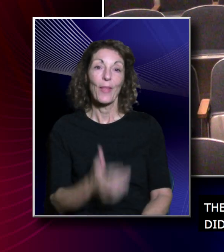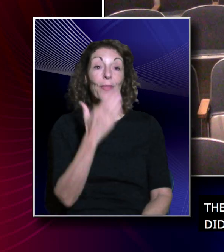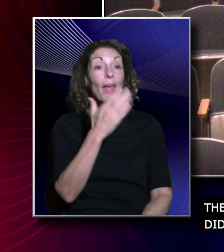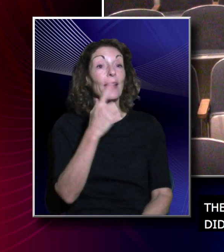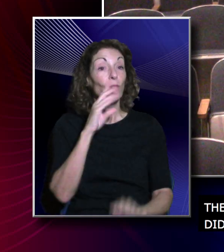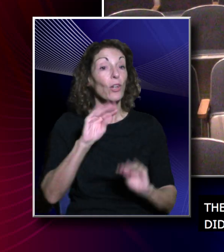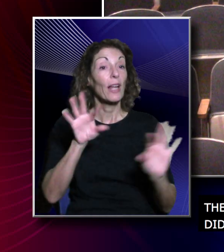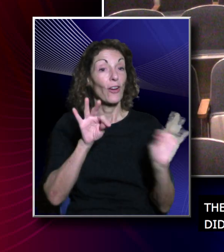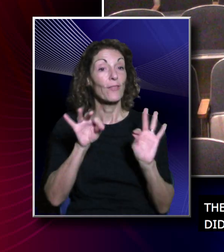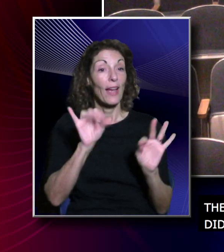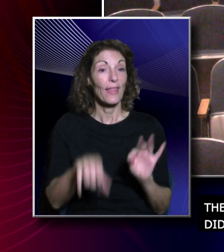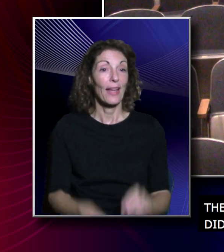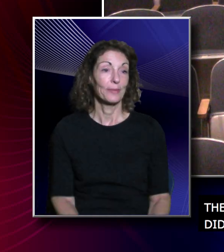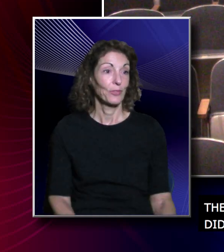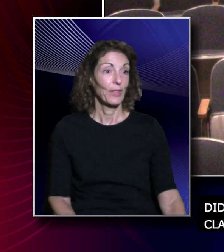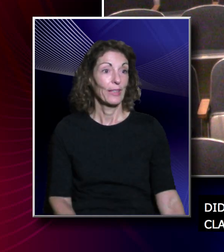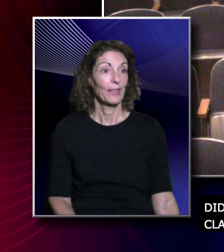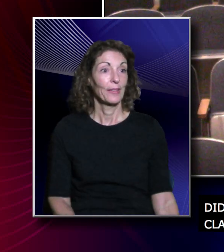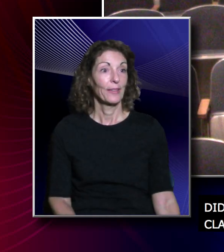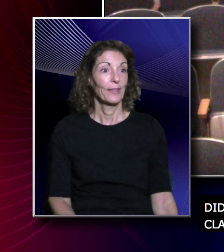for clarifying that. Sure.